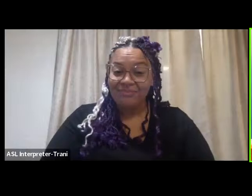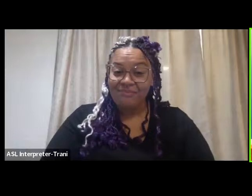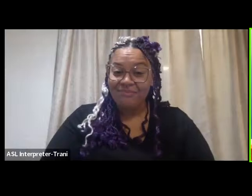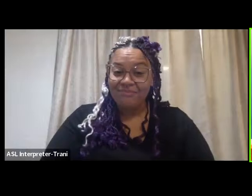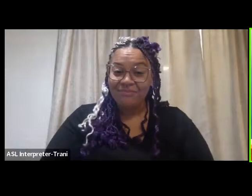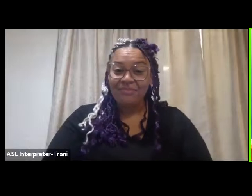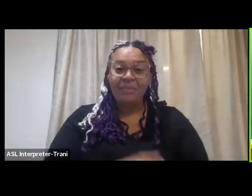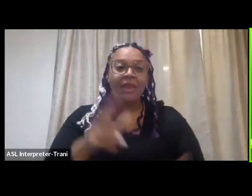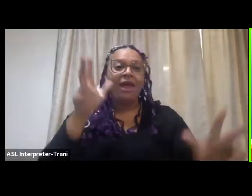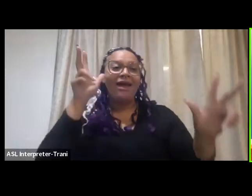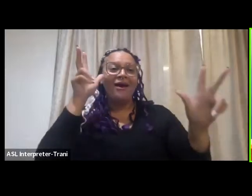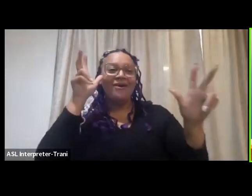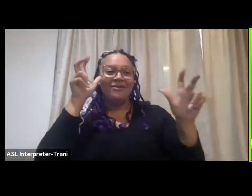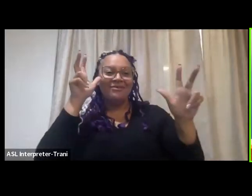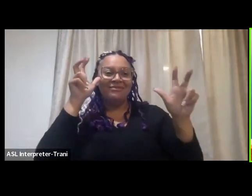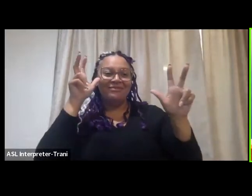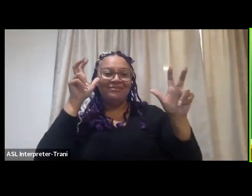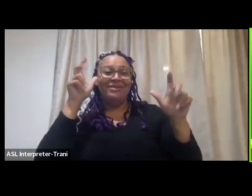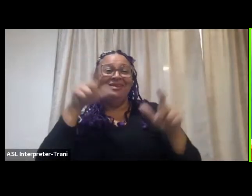Devil card it is.